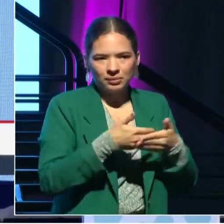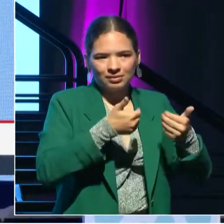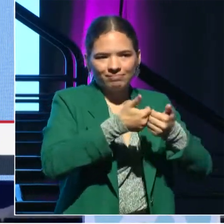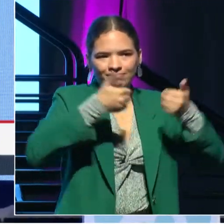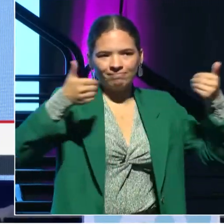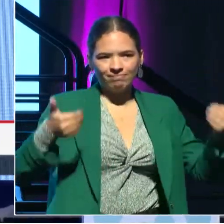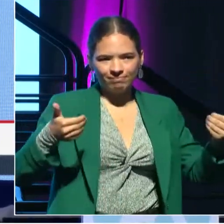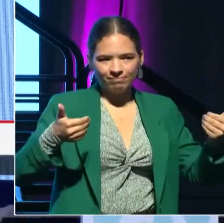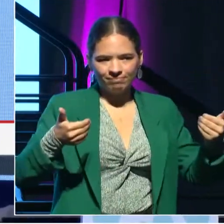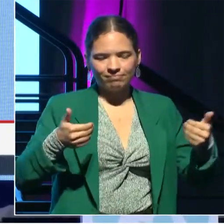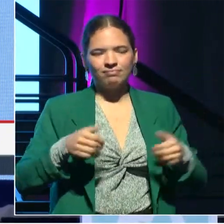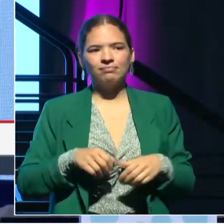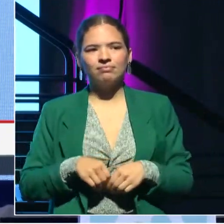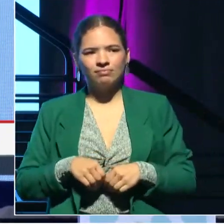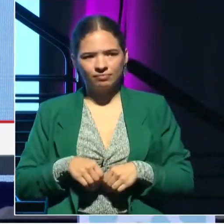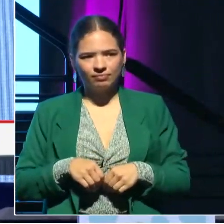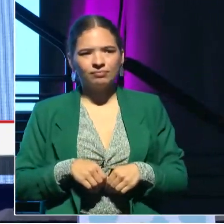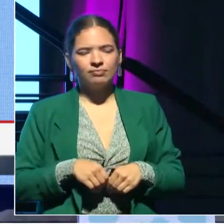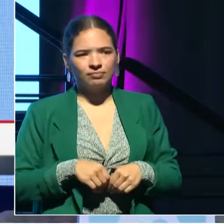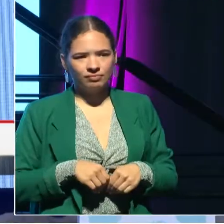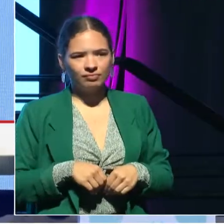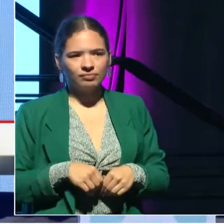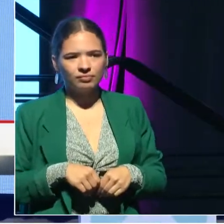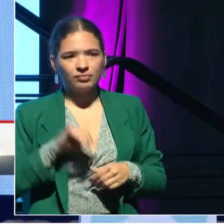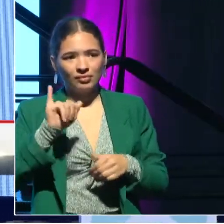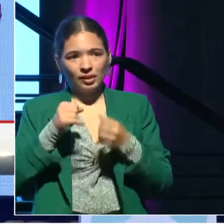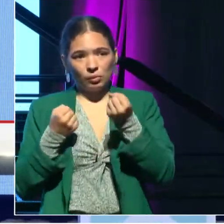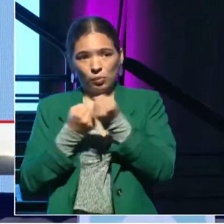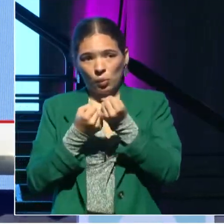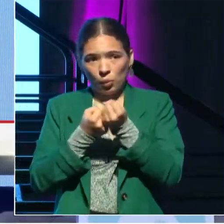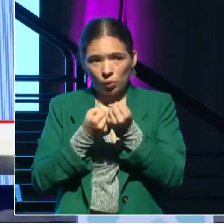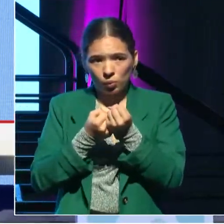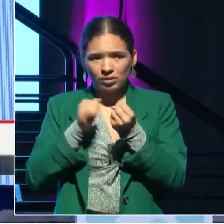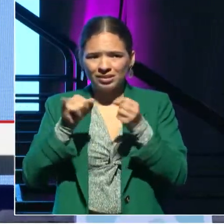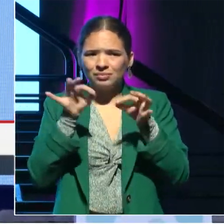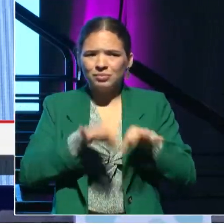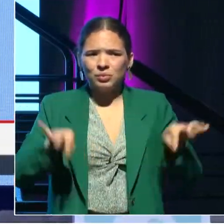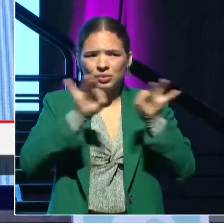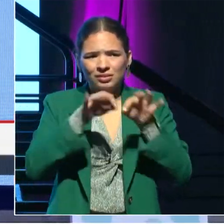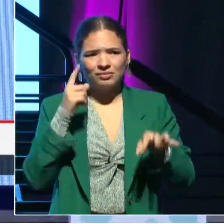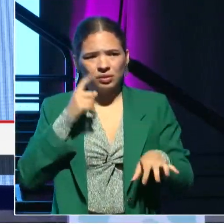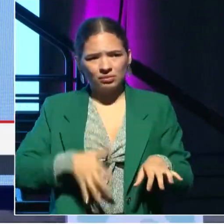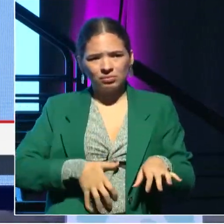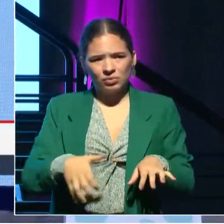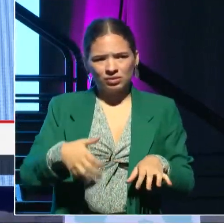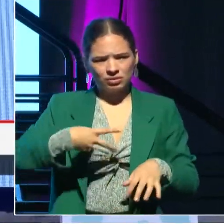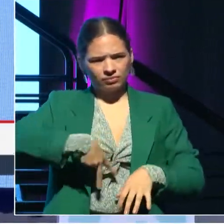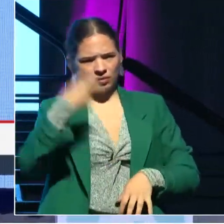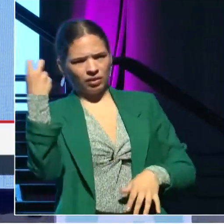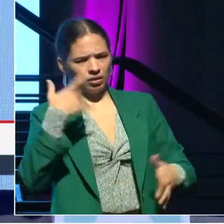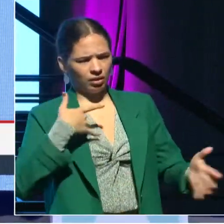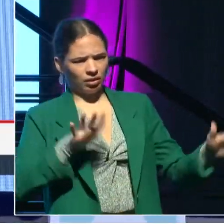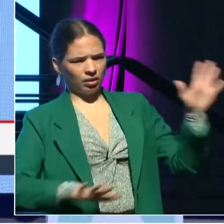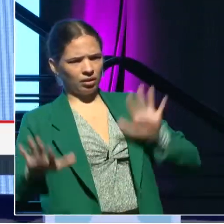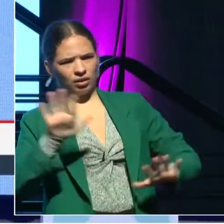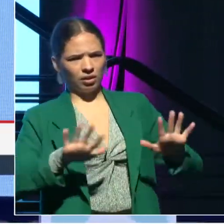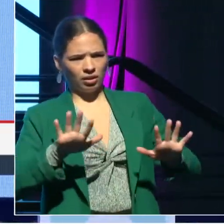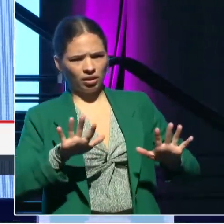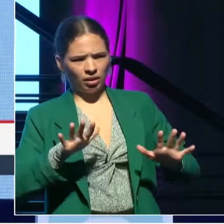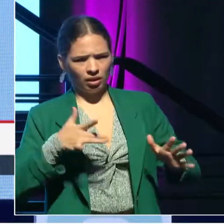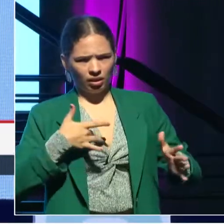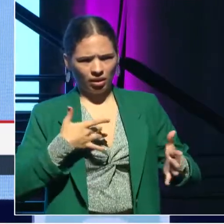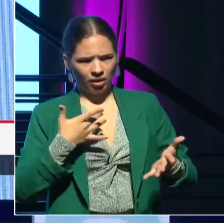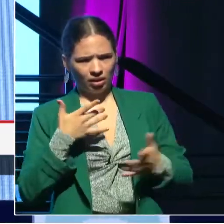that is so critical in pregnancy, particularly for our communities, was stripped away. I mean, the group prenatal care, the centering